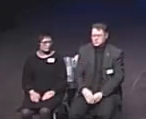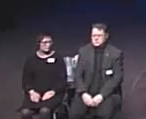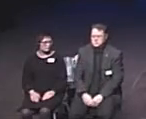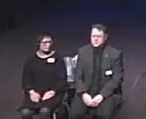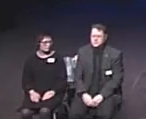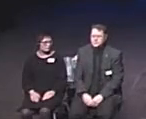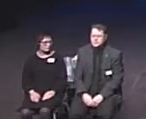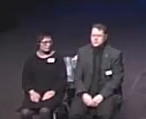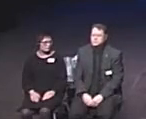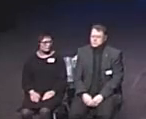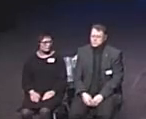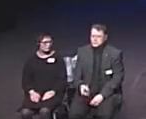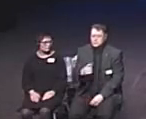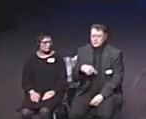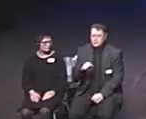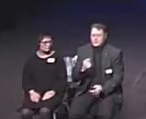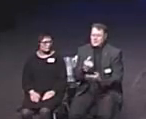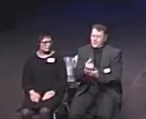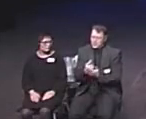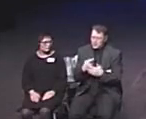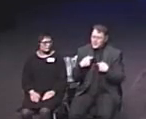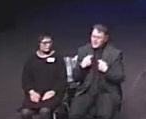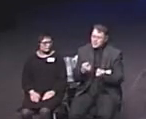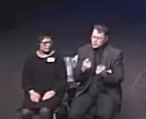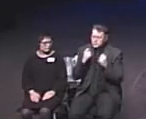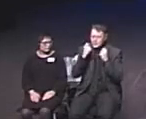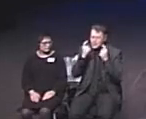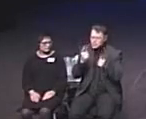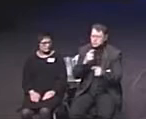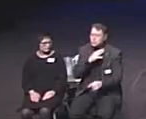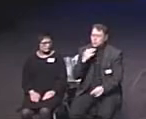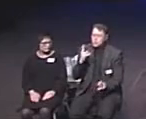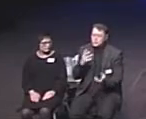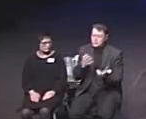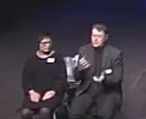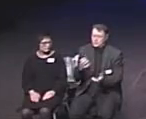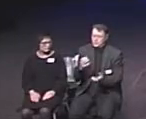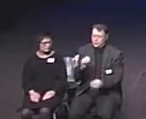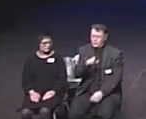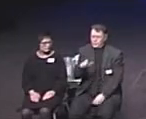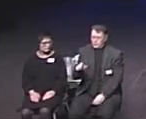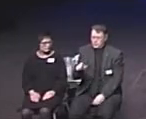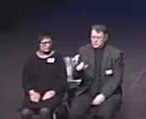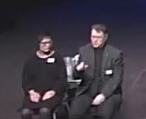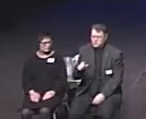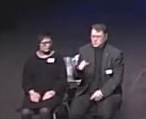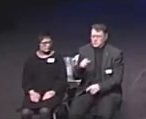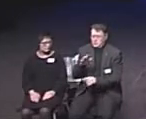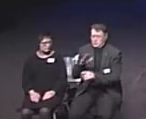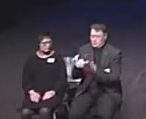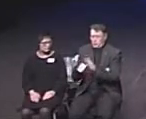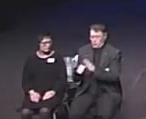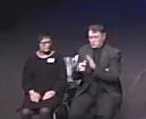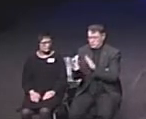Now we have to be relevant, interesting, inspiring, and fun for teachers and for the children to make